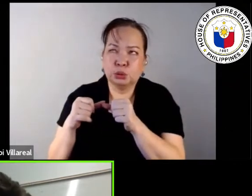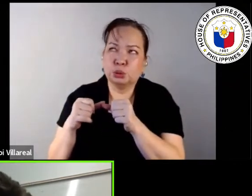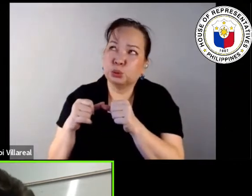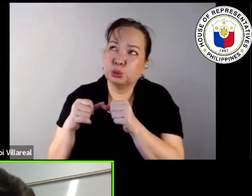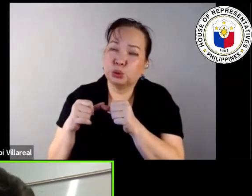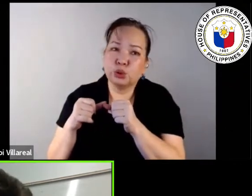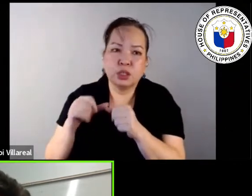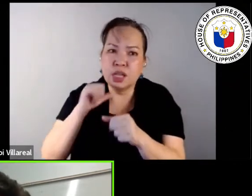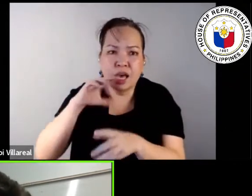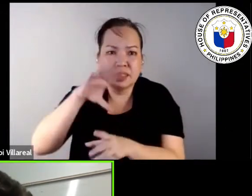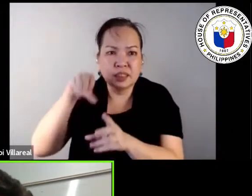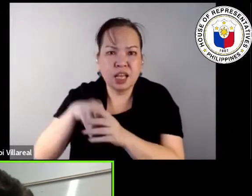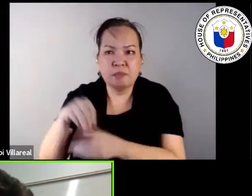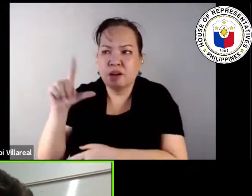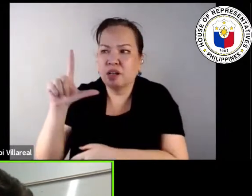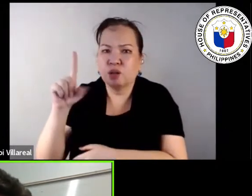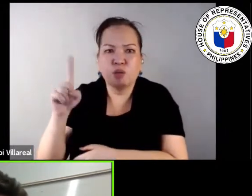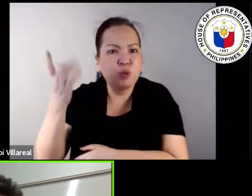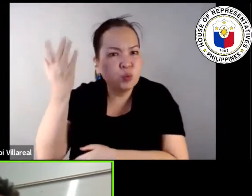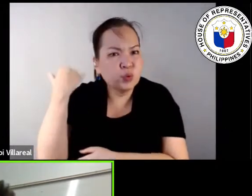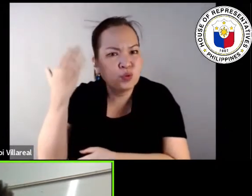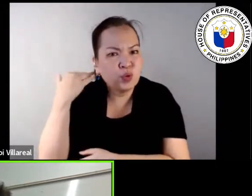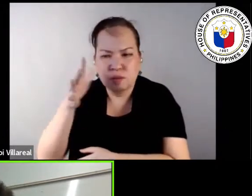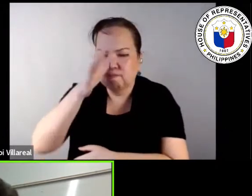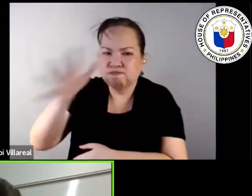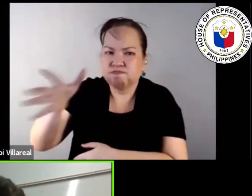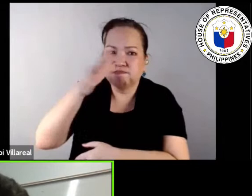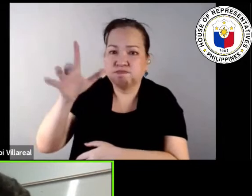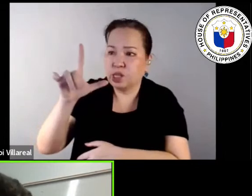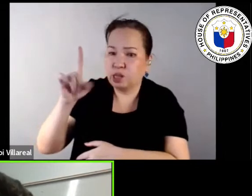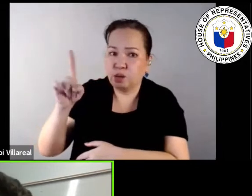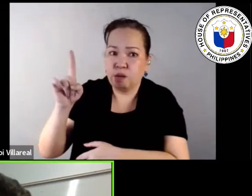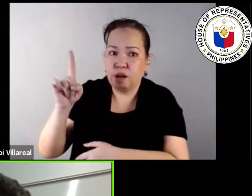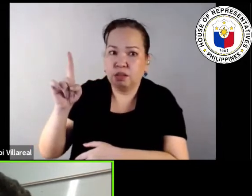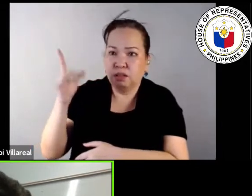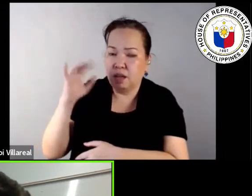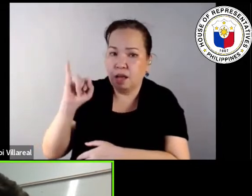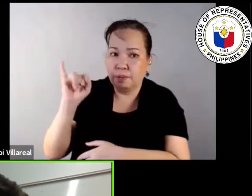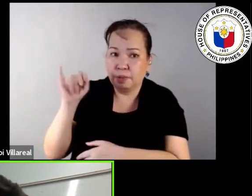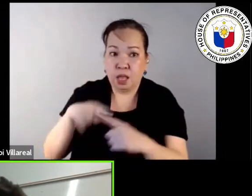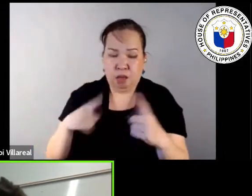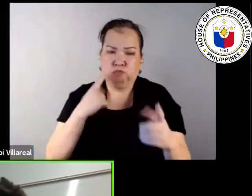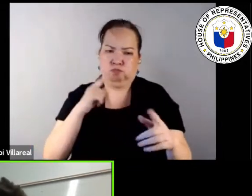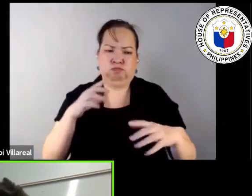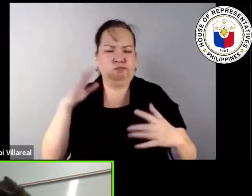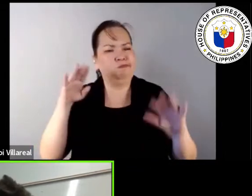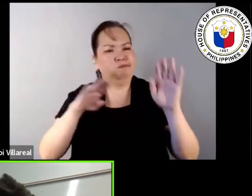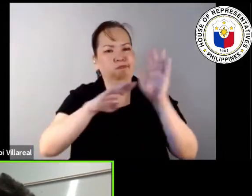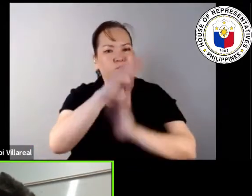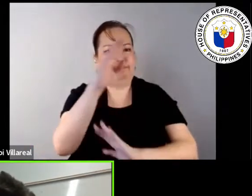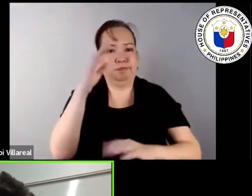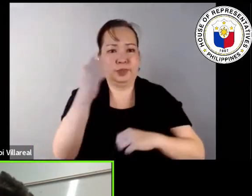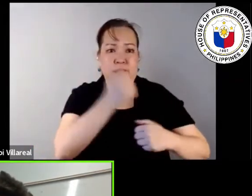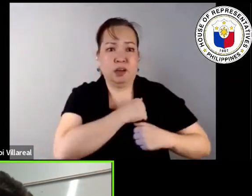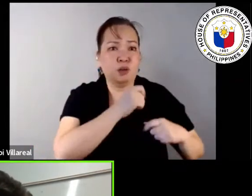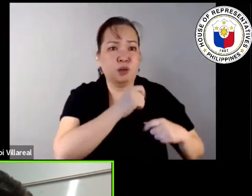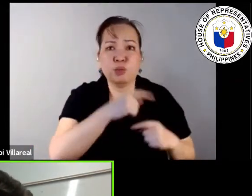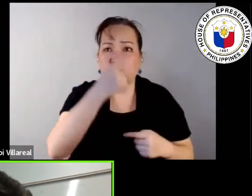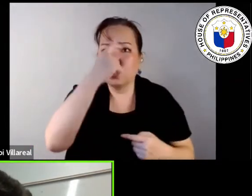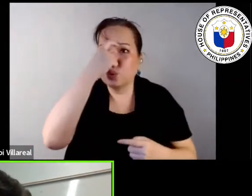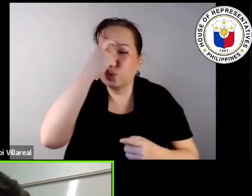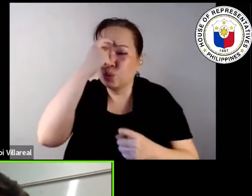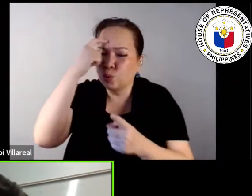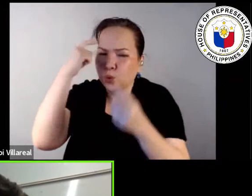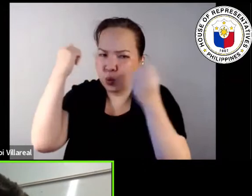our indigenous peoples in our education system. And while we have a developed country now, we have traumatized many